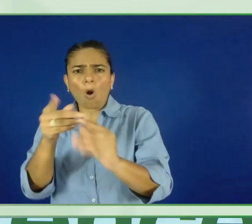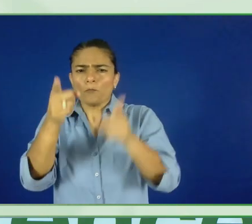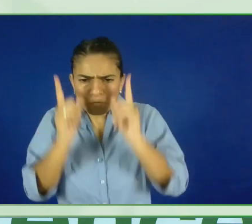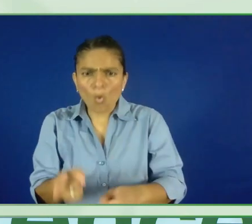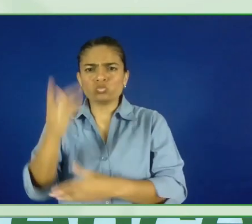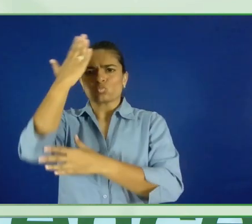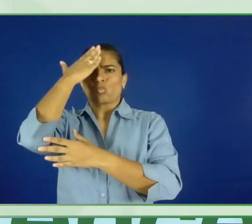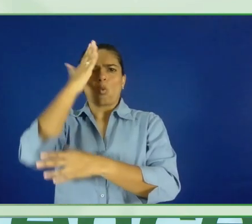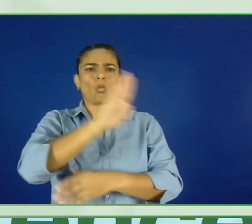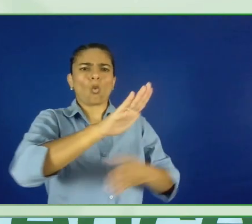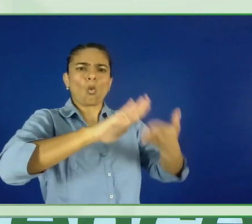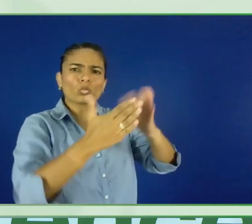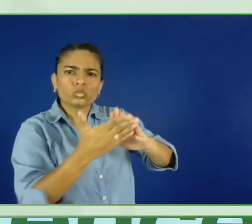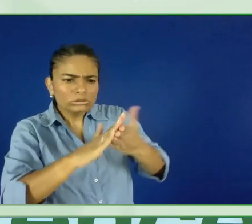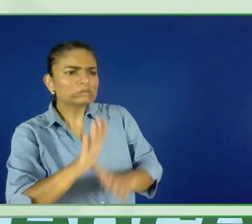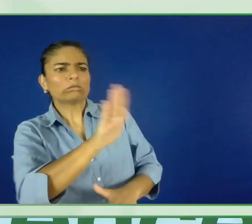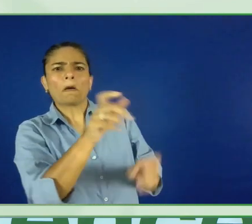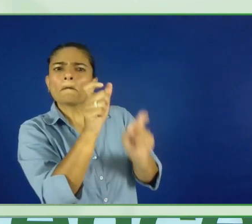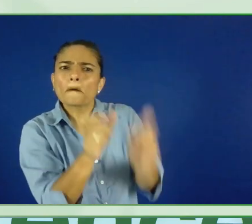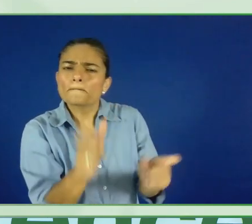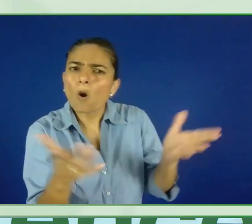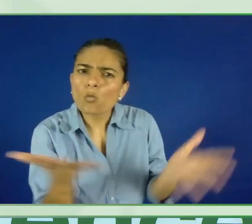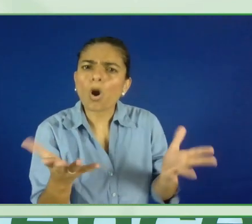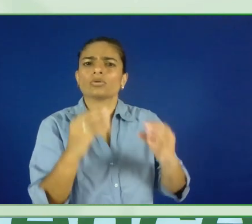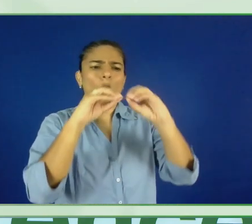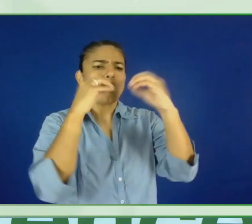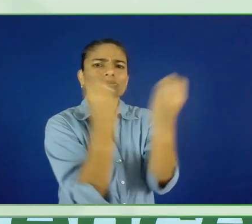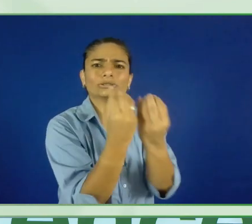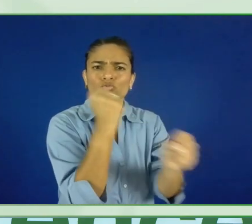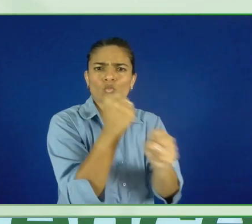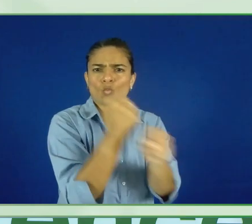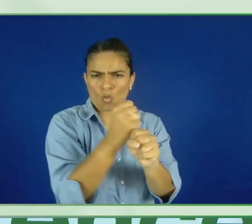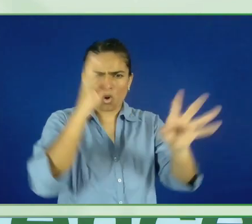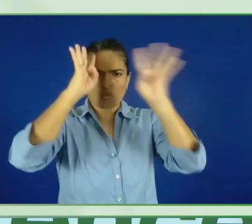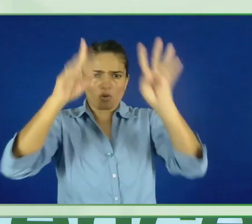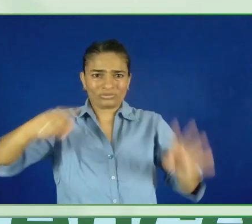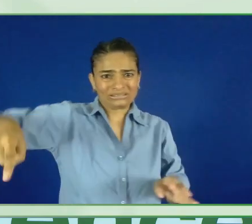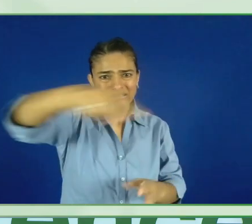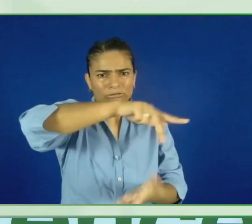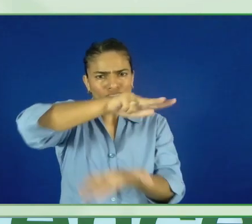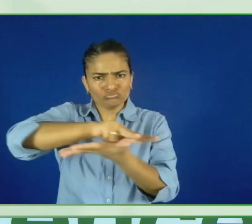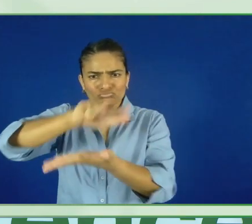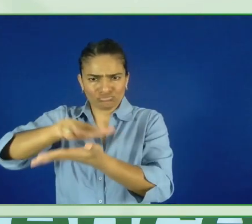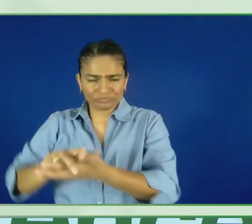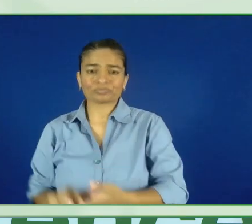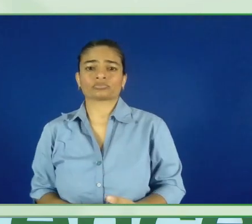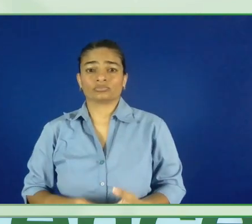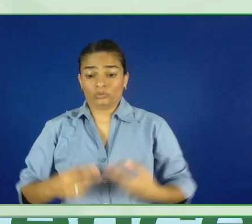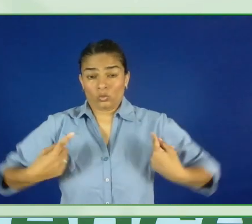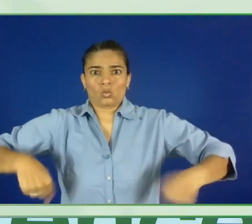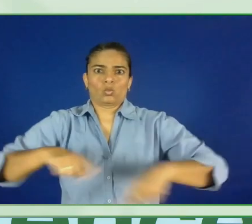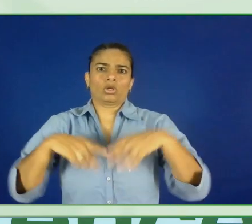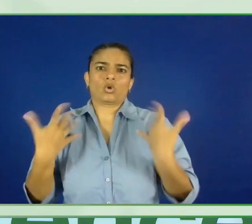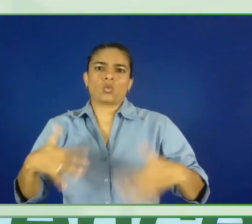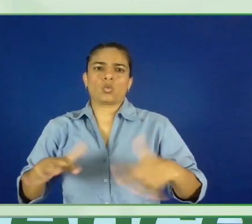on innovations. And we have 10 years of experience and also on data that is related to that.